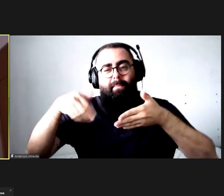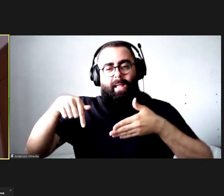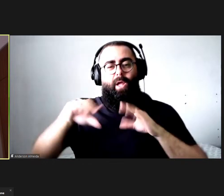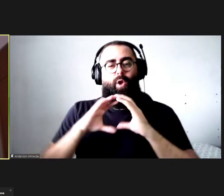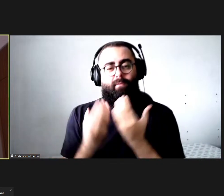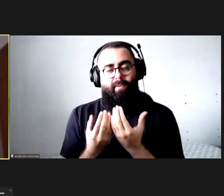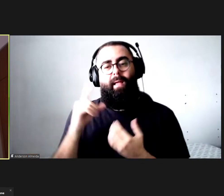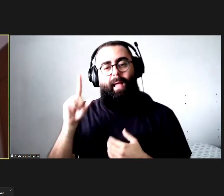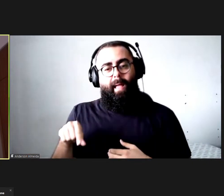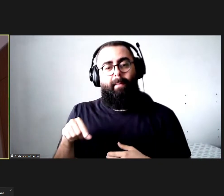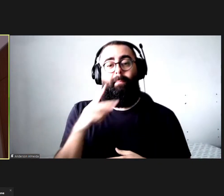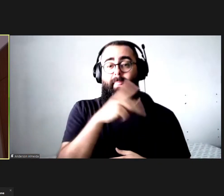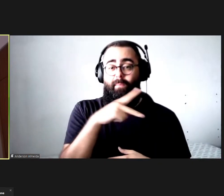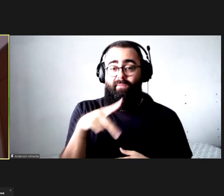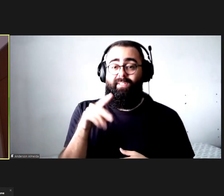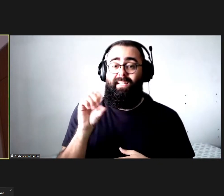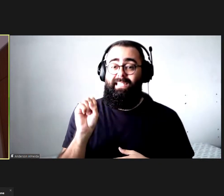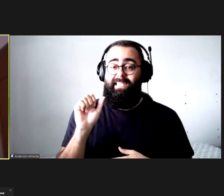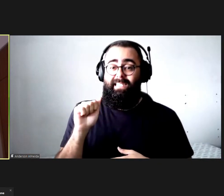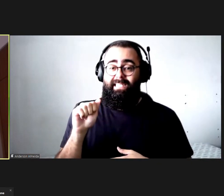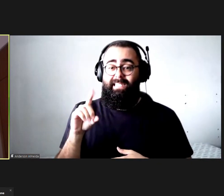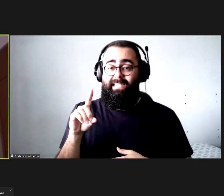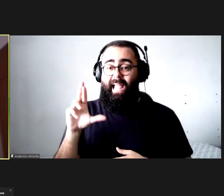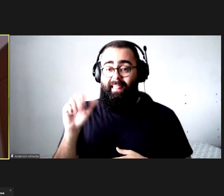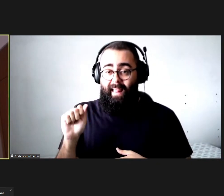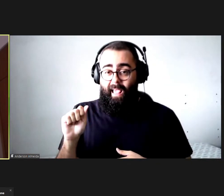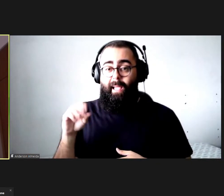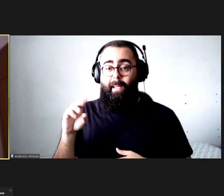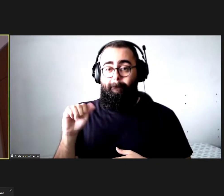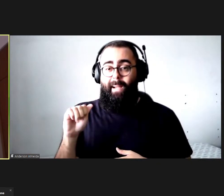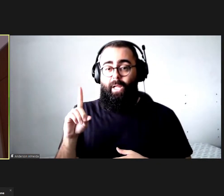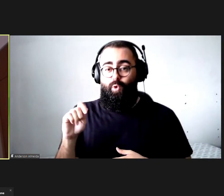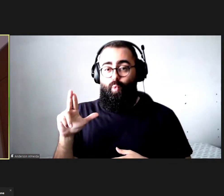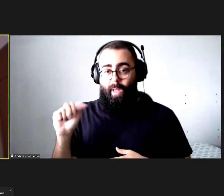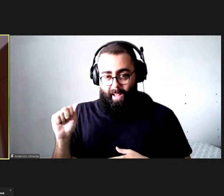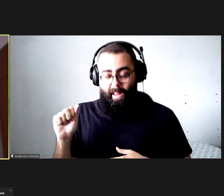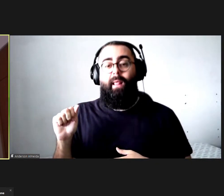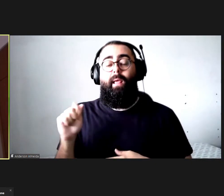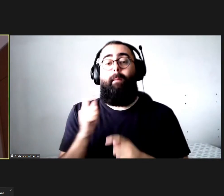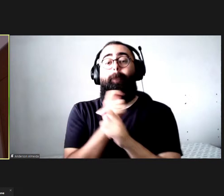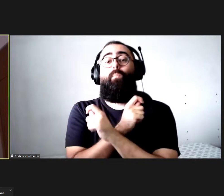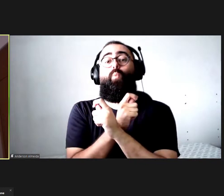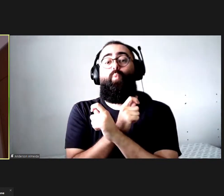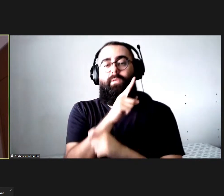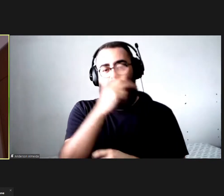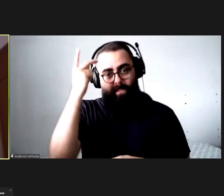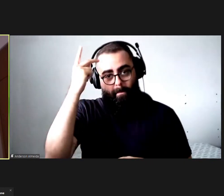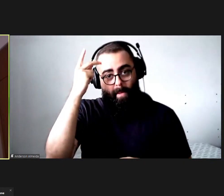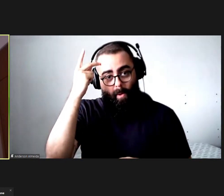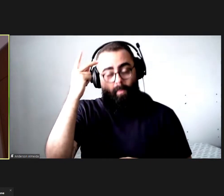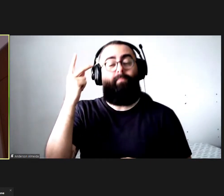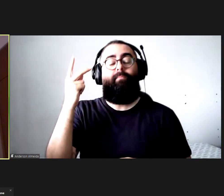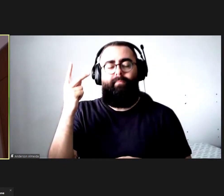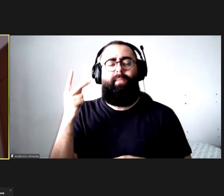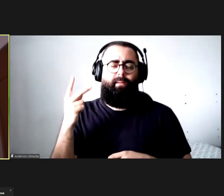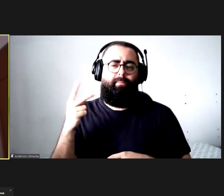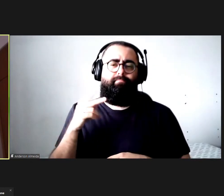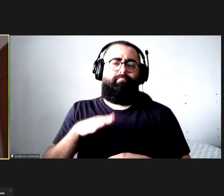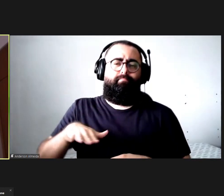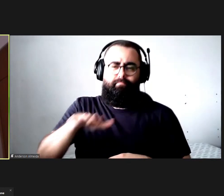Professor Sandra Madureira from the Pontifical Catholic University of São Paulo and her work about voice